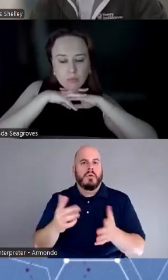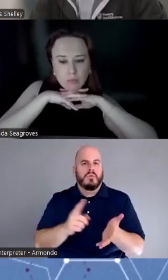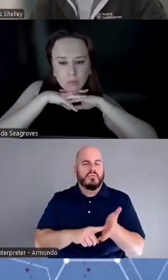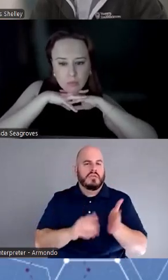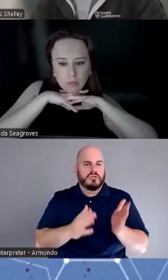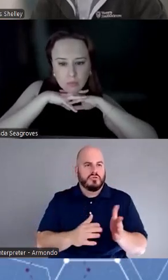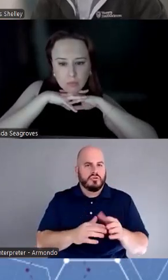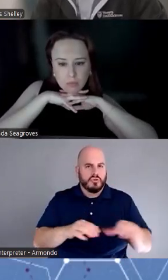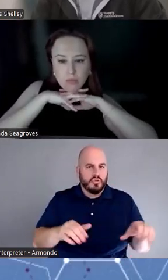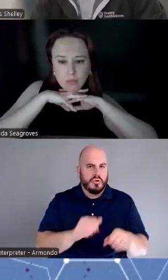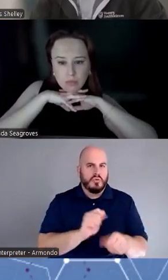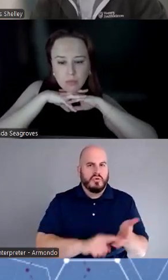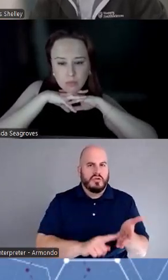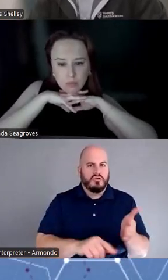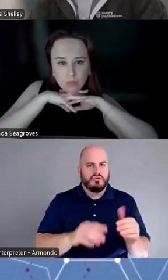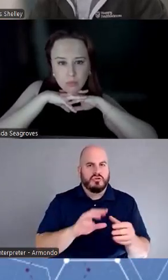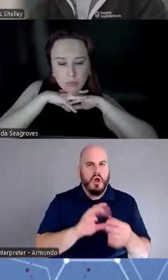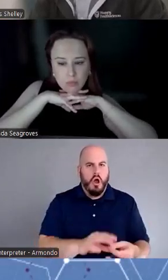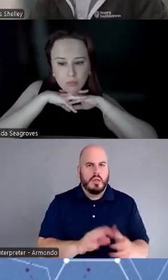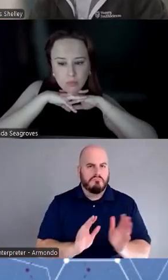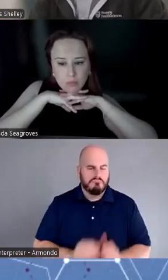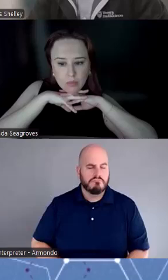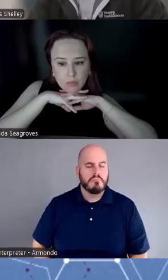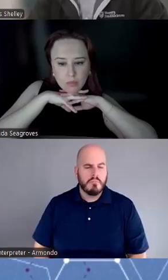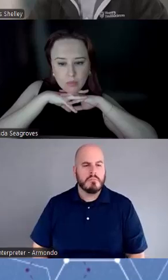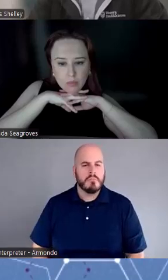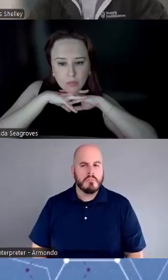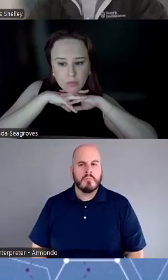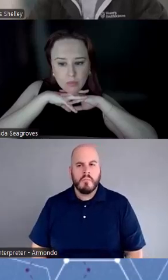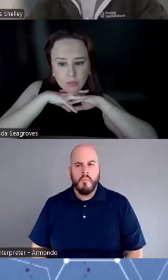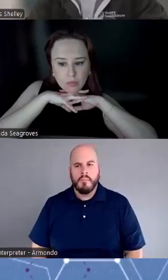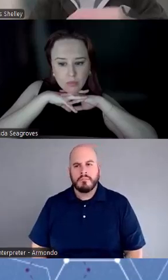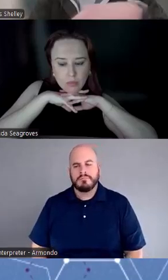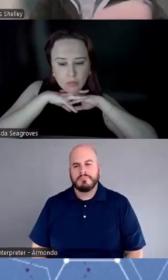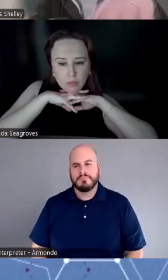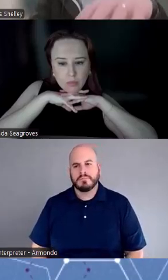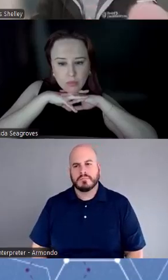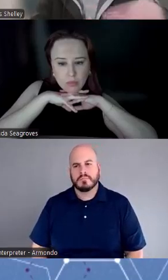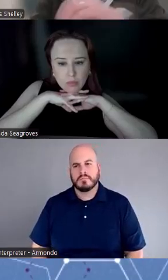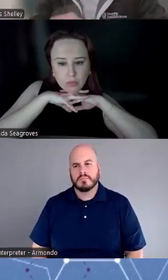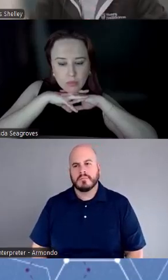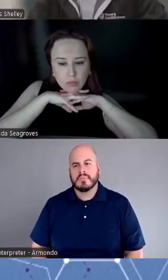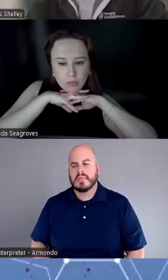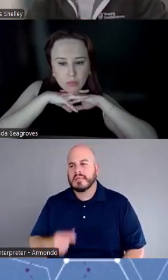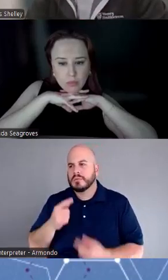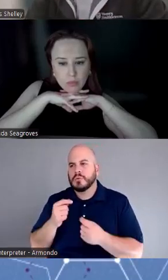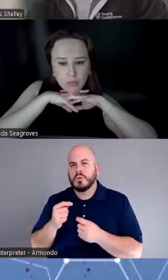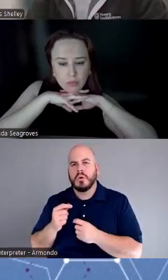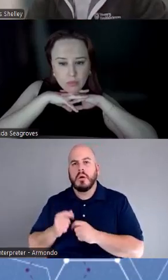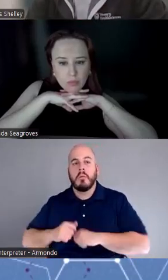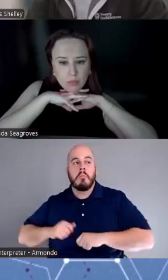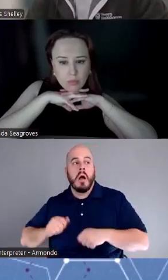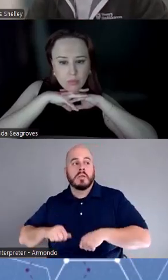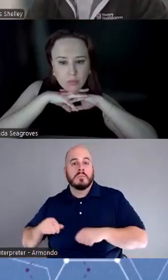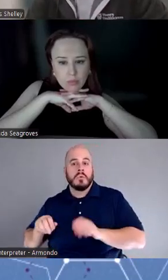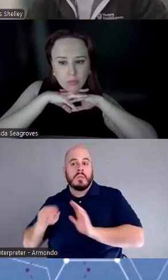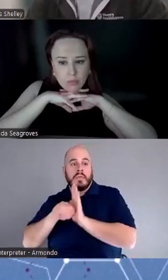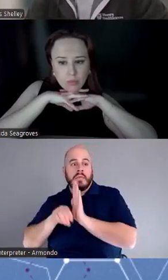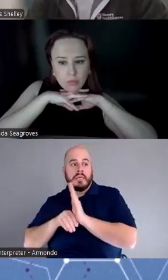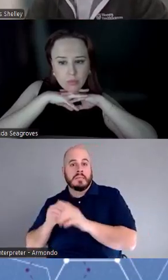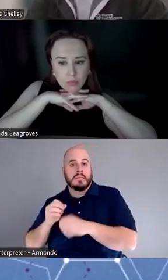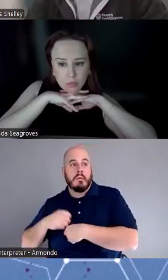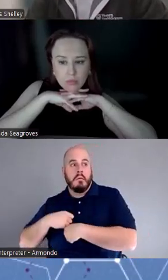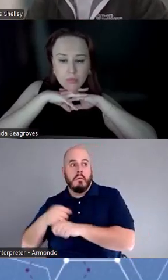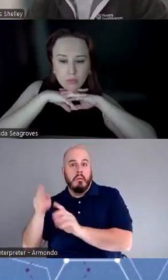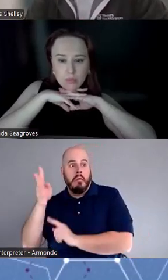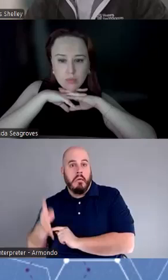conduct. Uh, so it doesn't do a perspective. It doesn't make a perspective